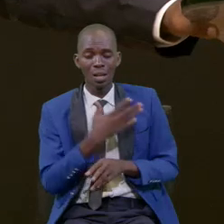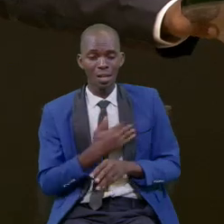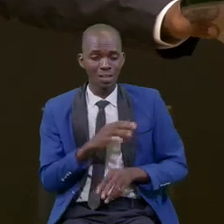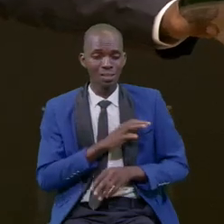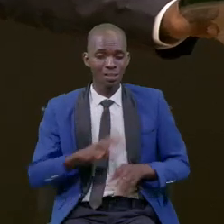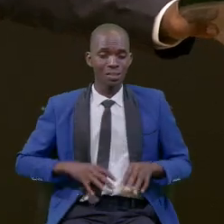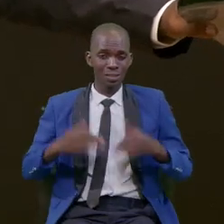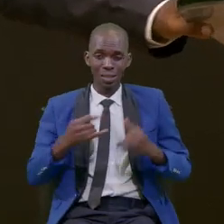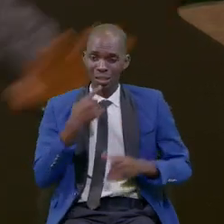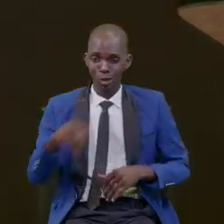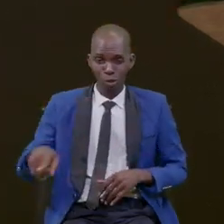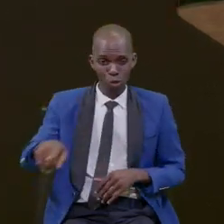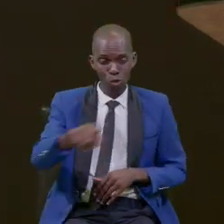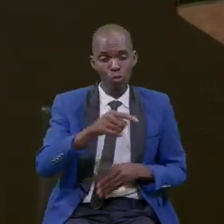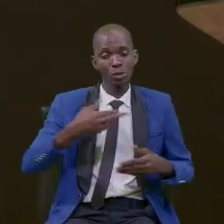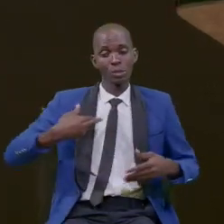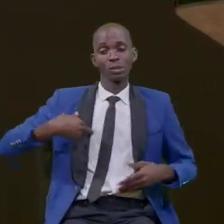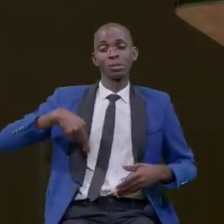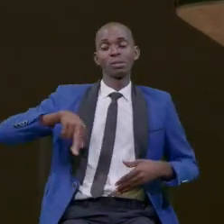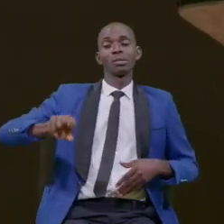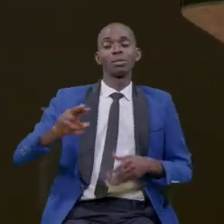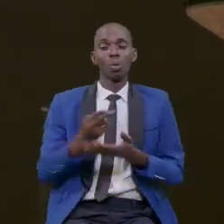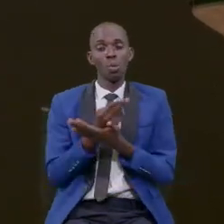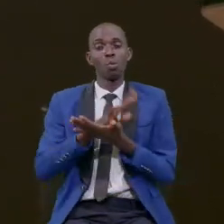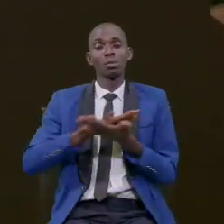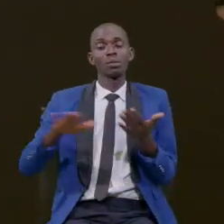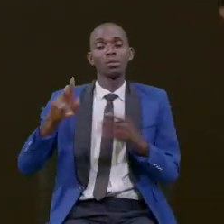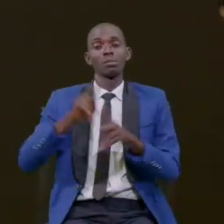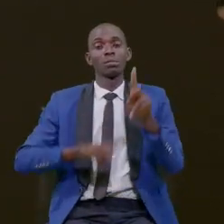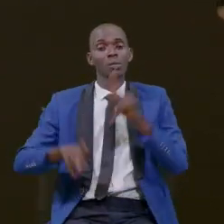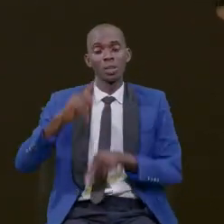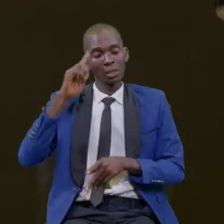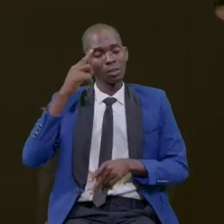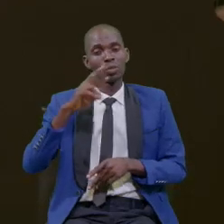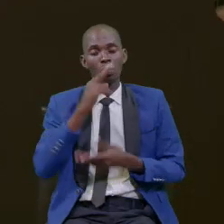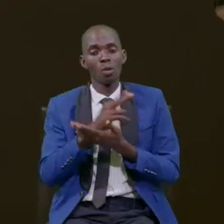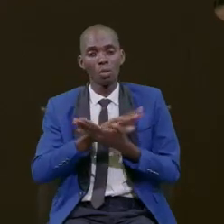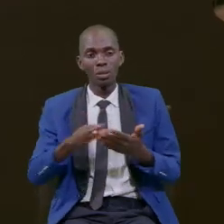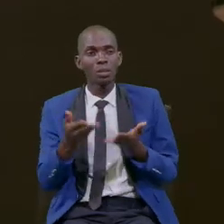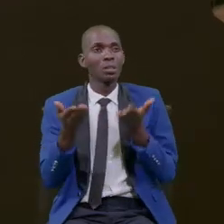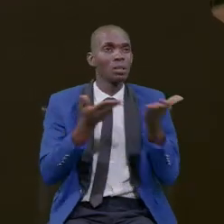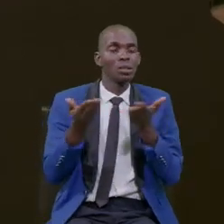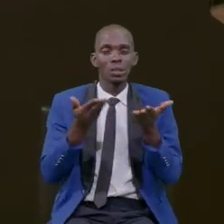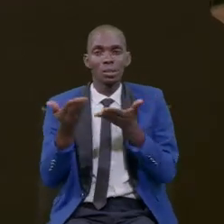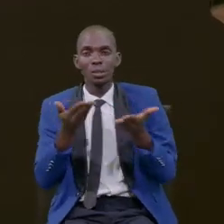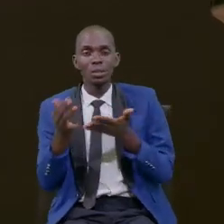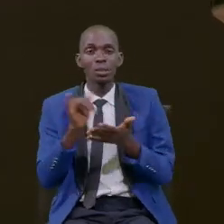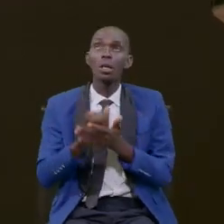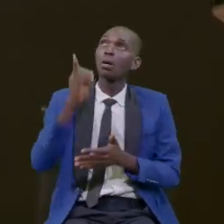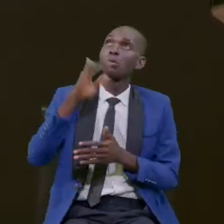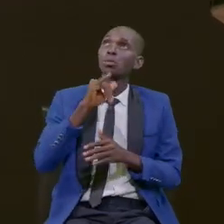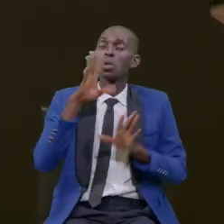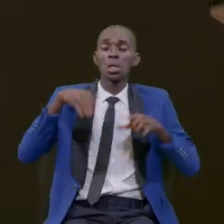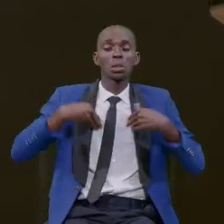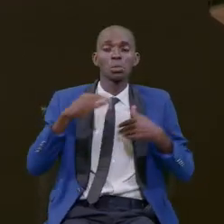religious Pharisees, making sacrifices and giving service to the Lord that the Lord is not accepting,